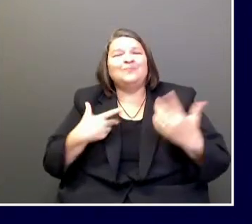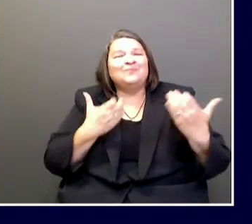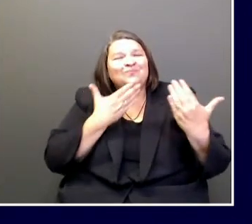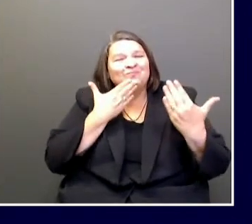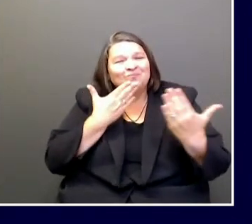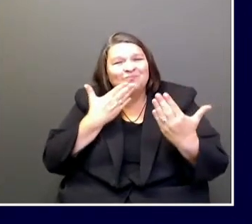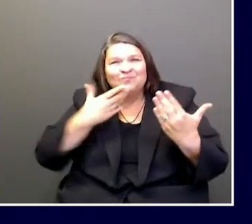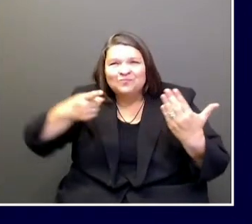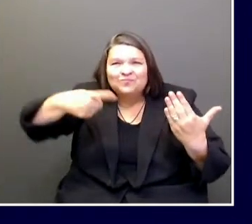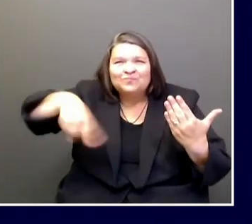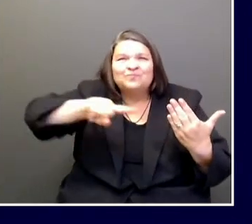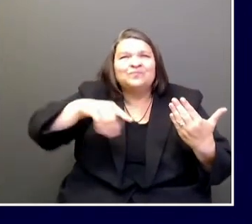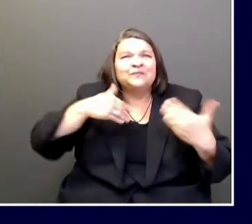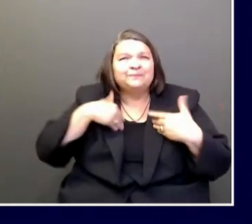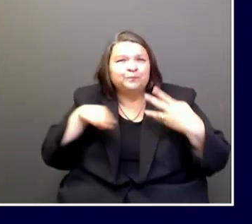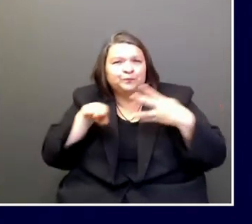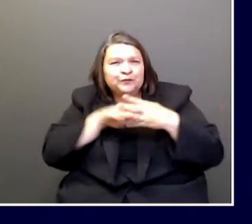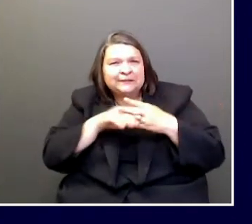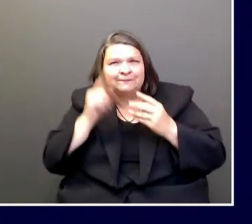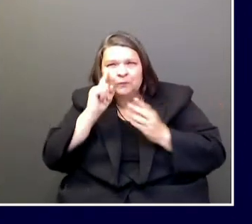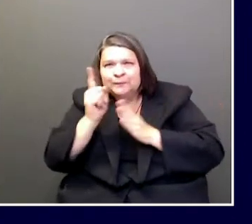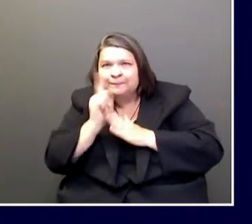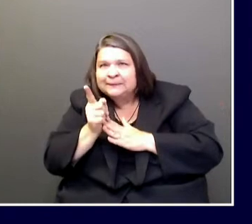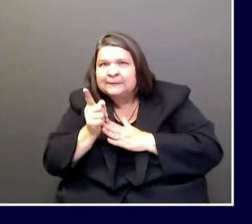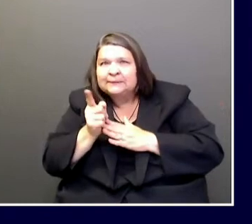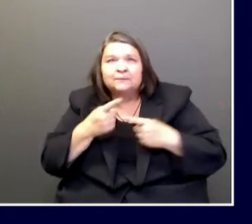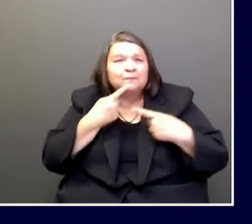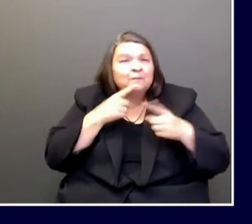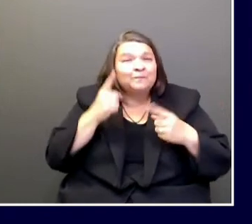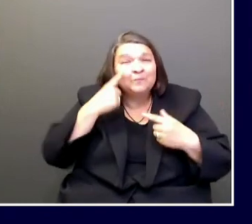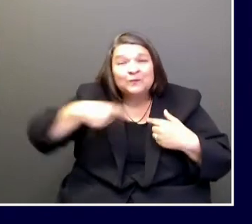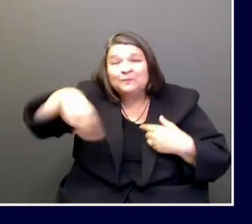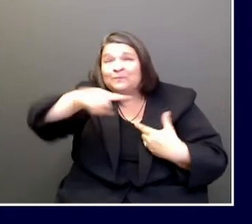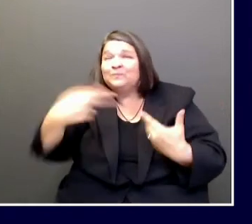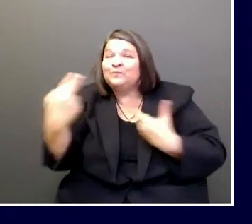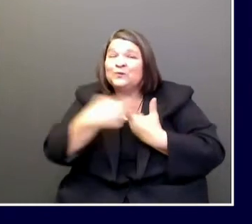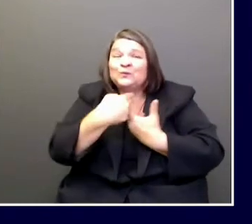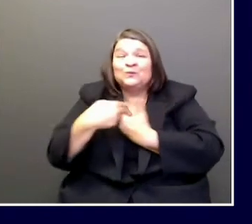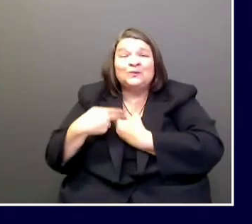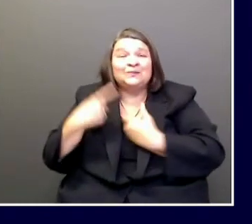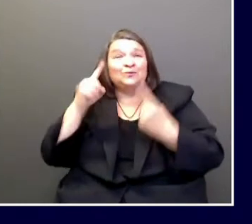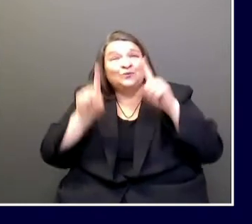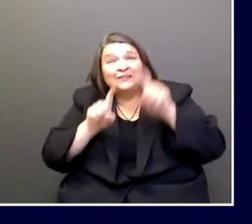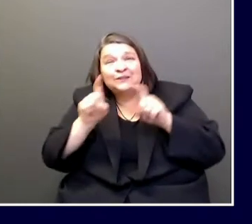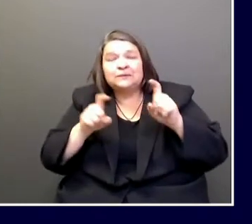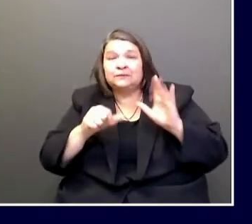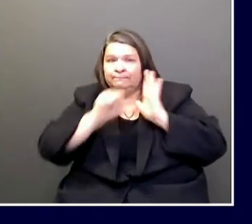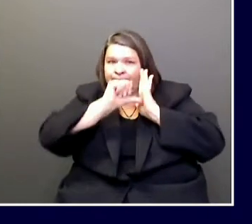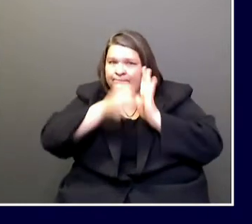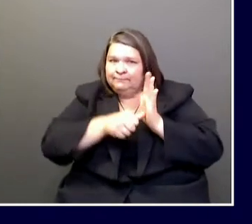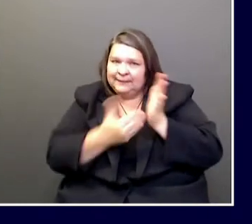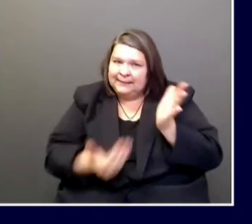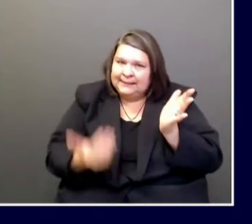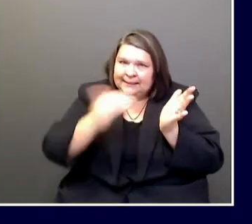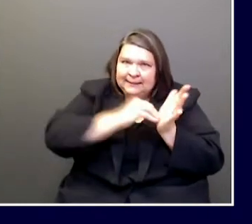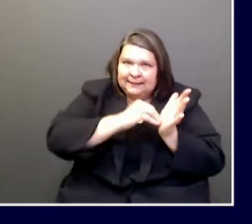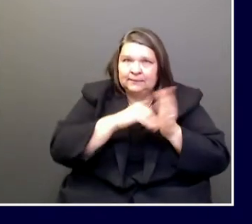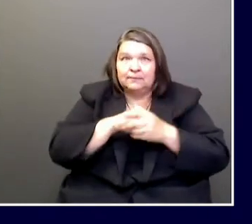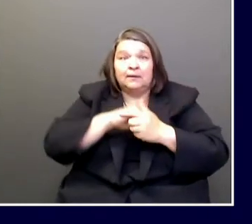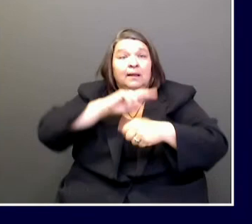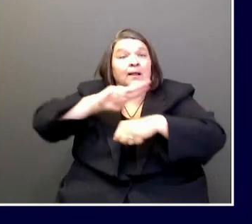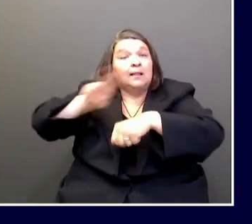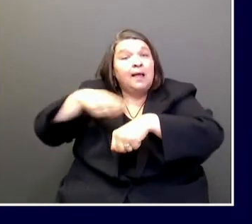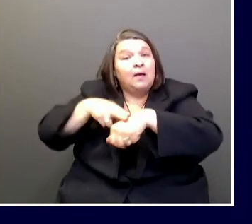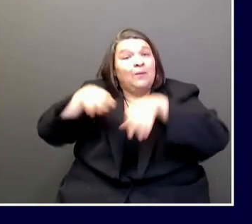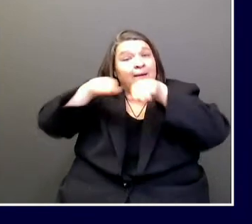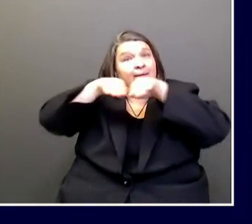in the media for hopping on this afternoon. Just to reiterate where we are today, nationwide as well as in Maine, we're seeing an